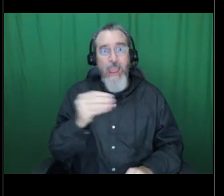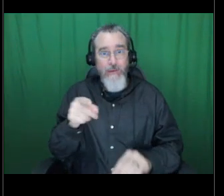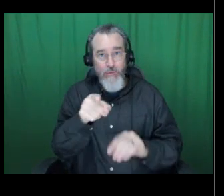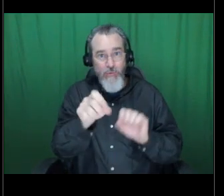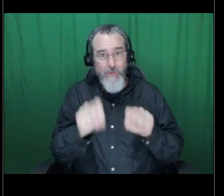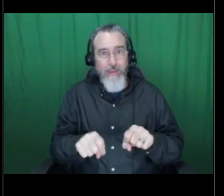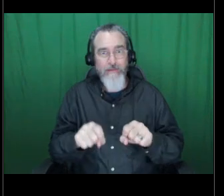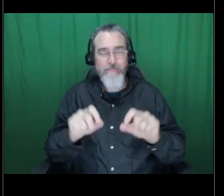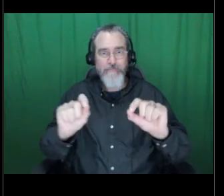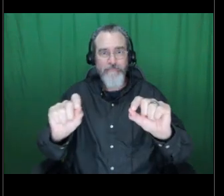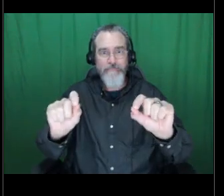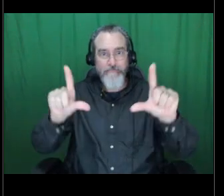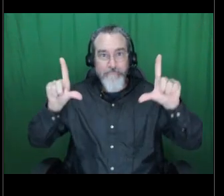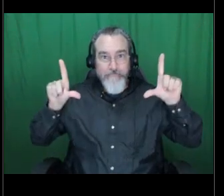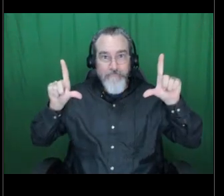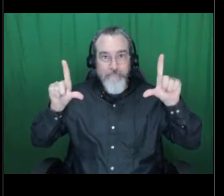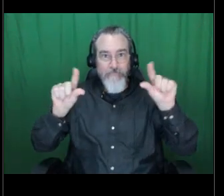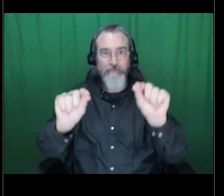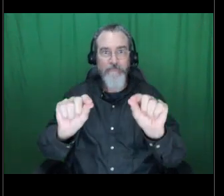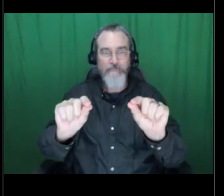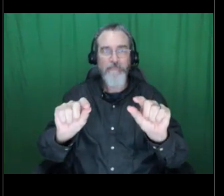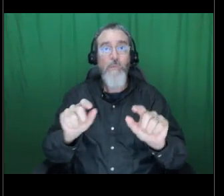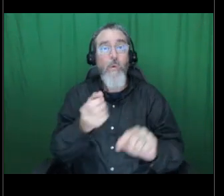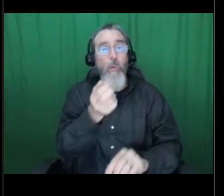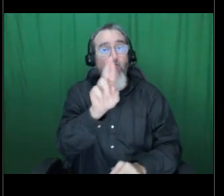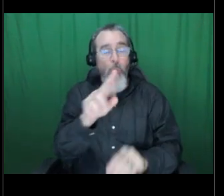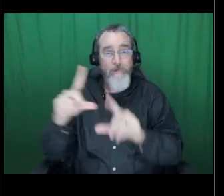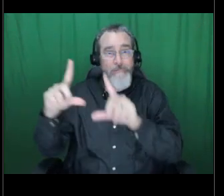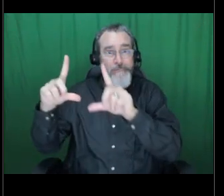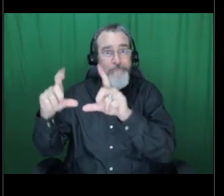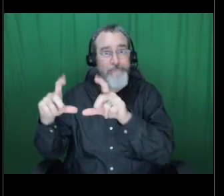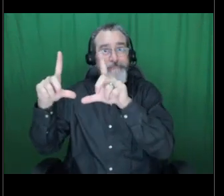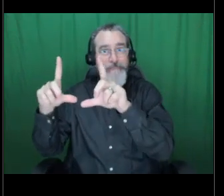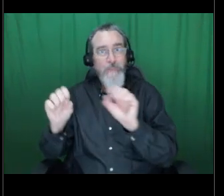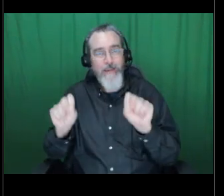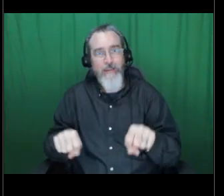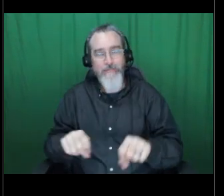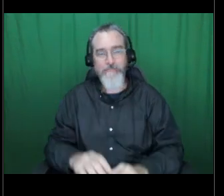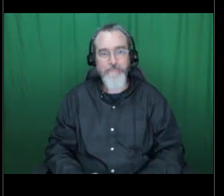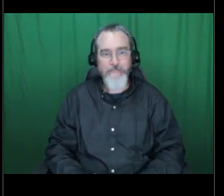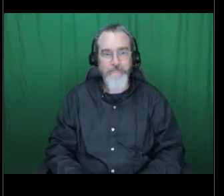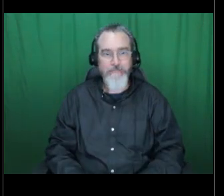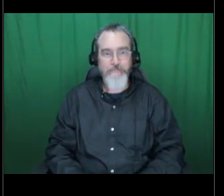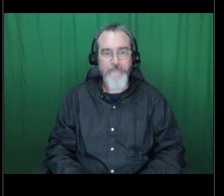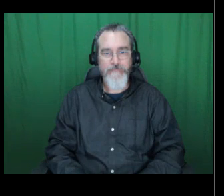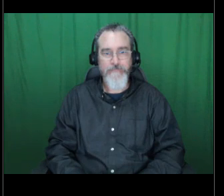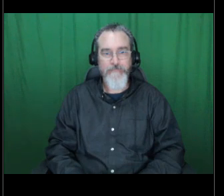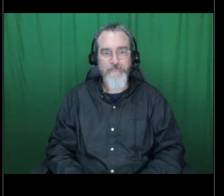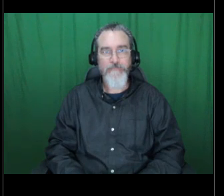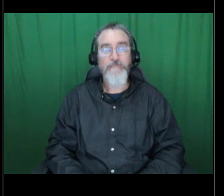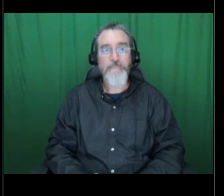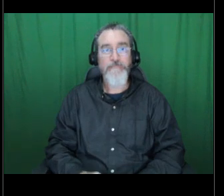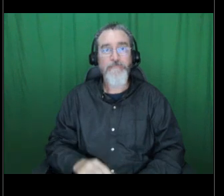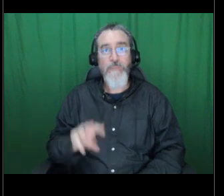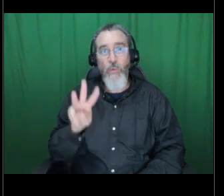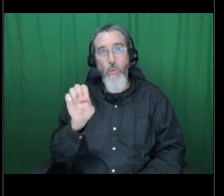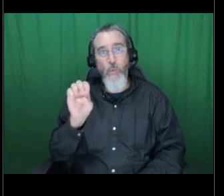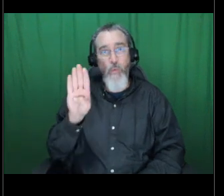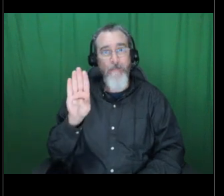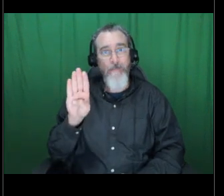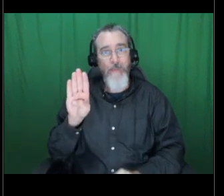in and or screenshot the items you see on the screen. The webcam function should